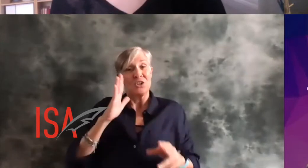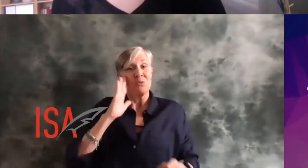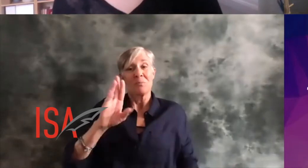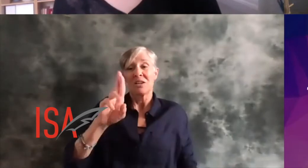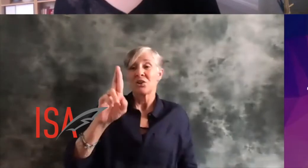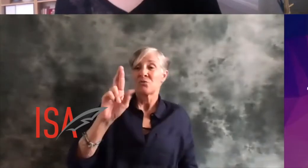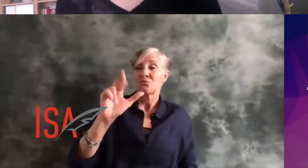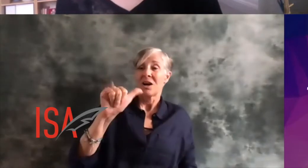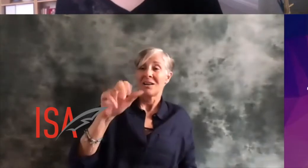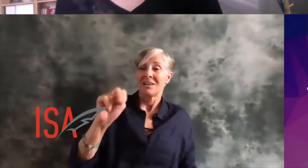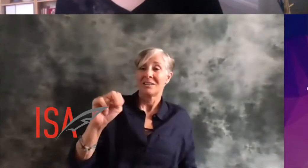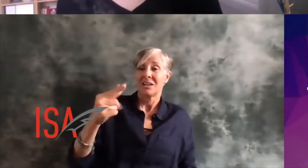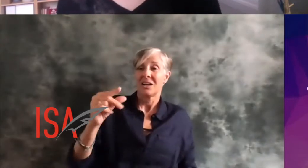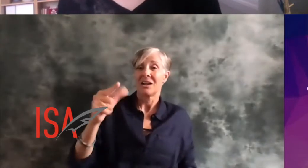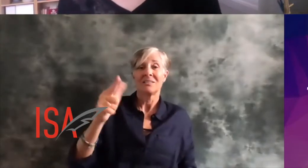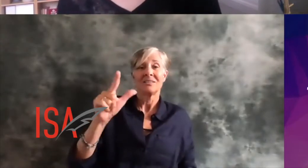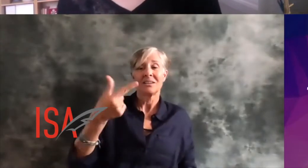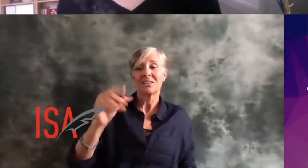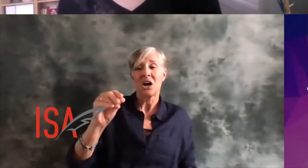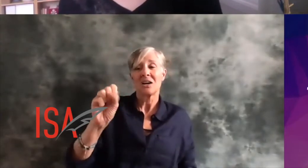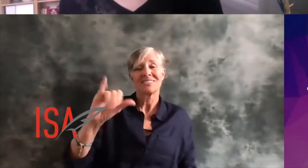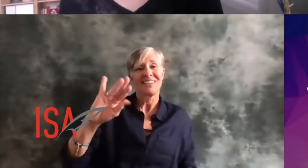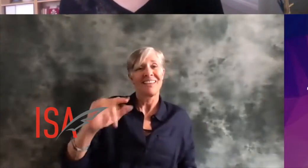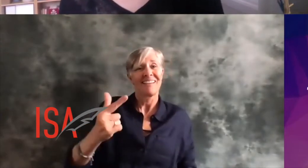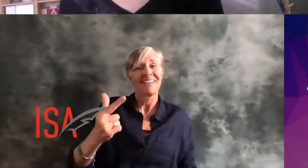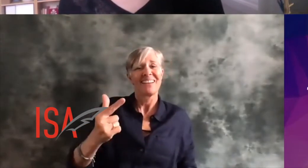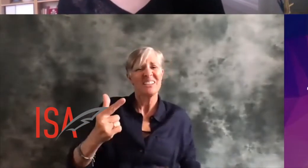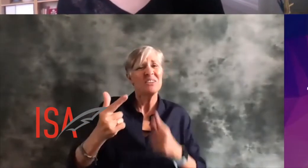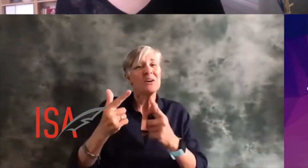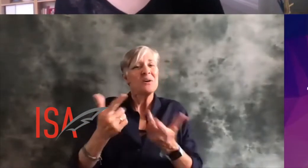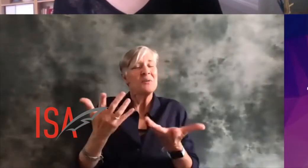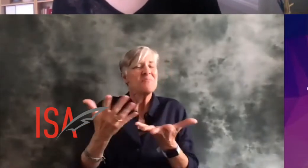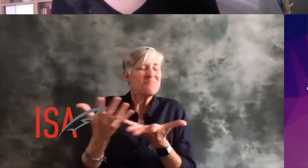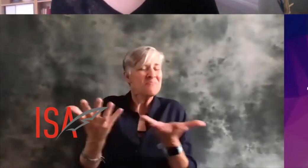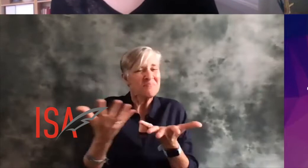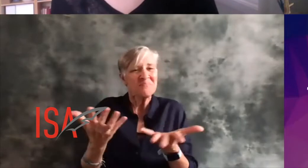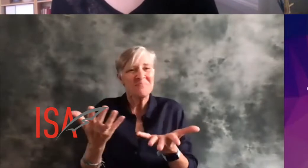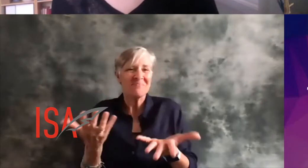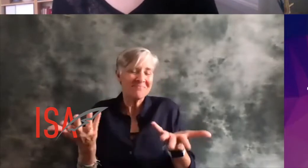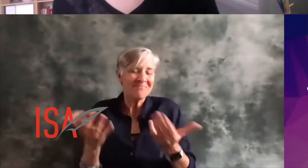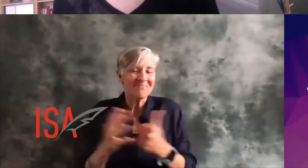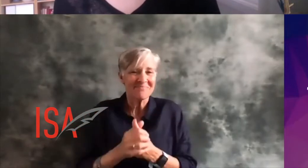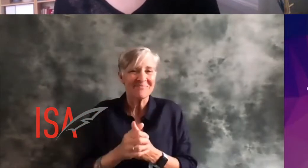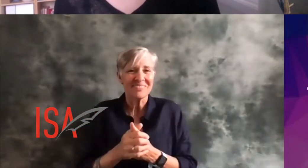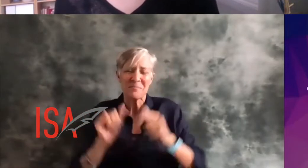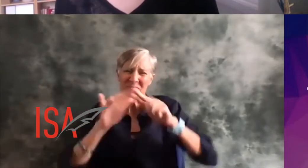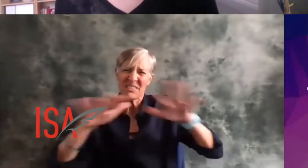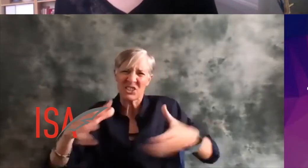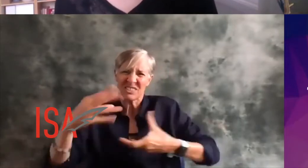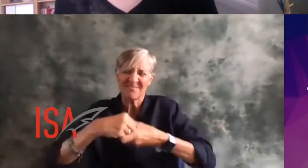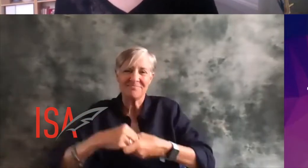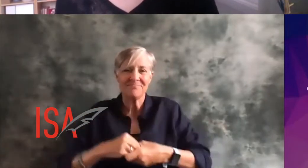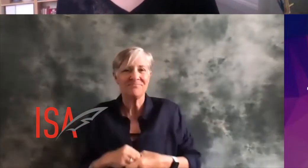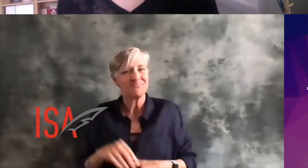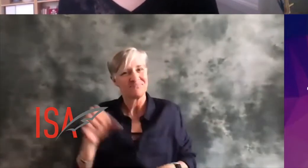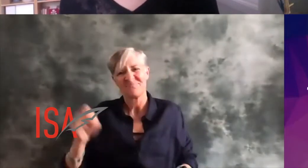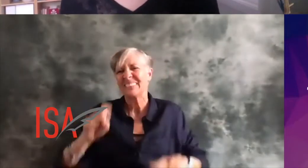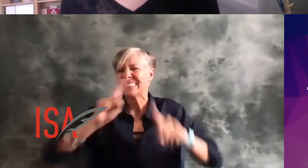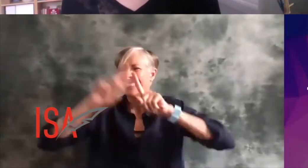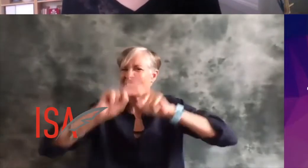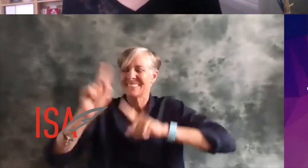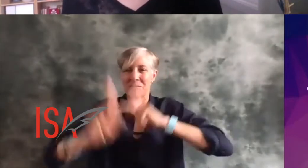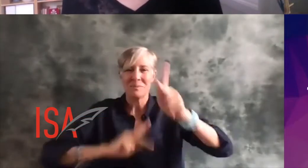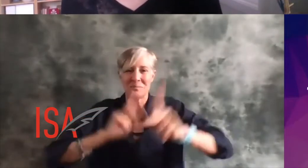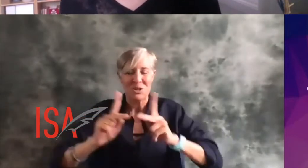Gosling. There's so much out there, and it's you know, it's all these different people, and